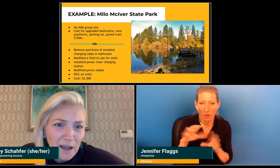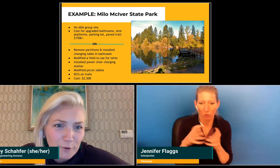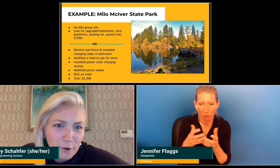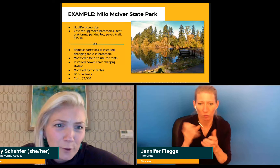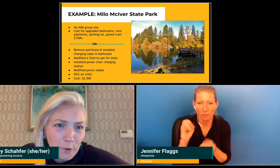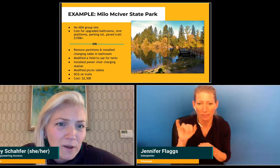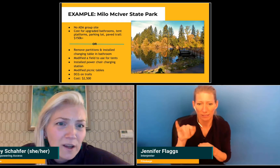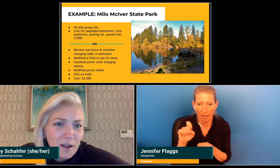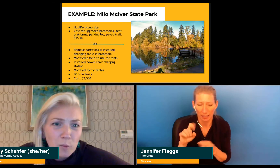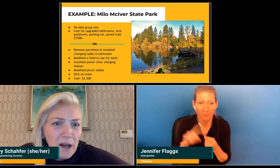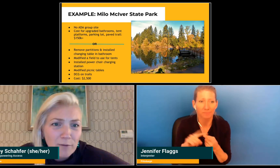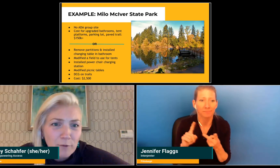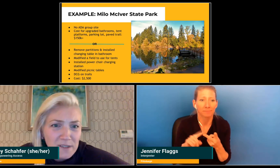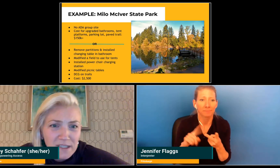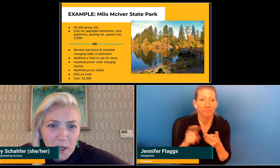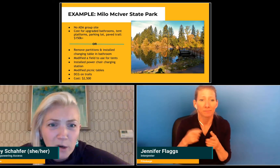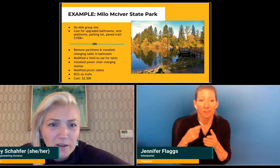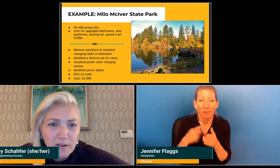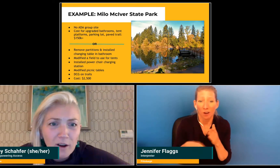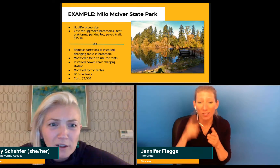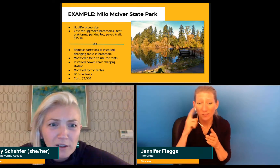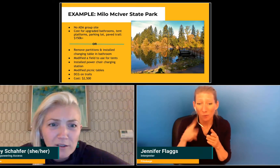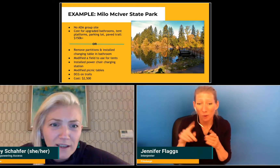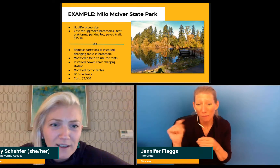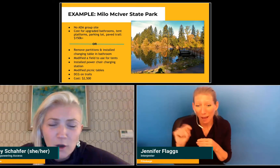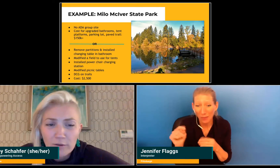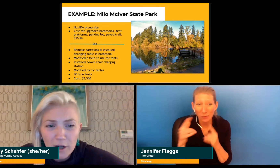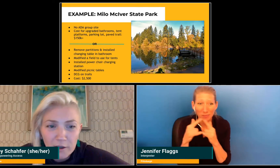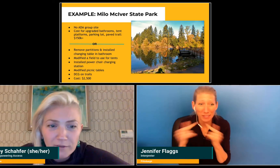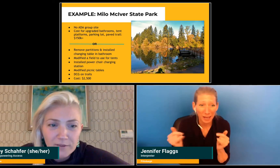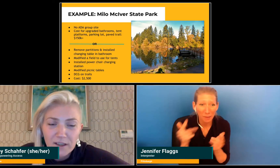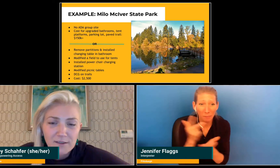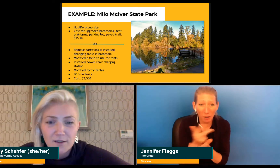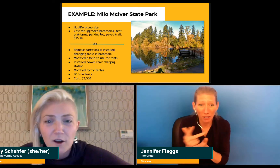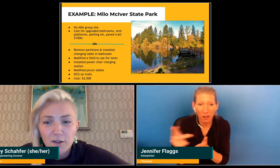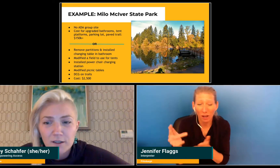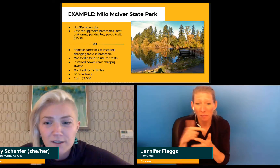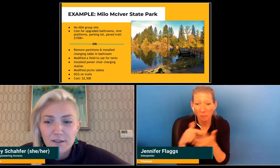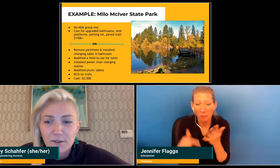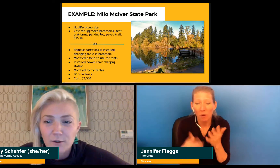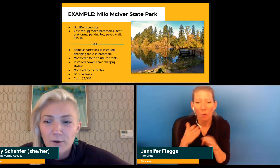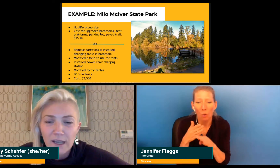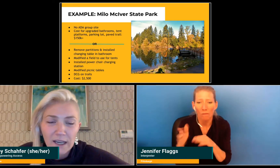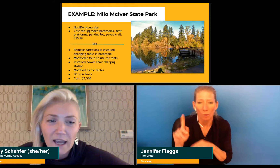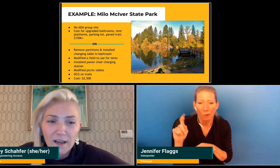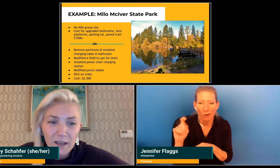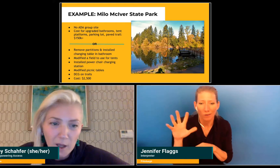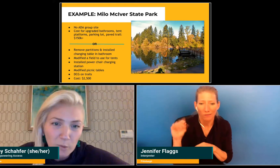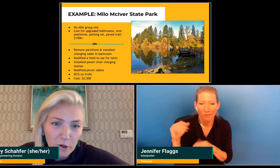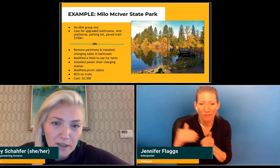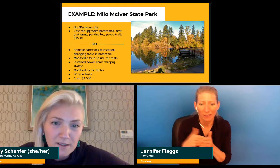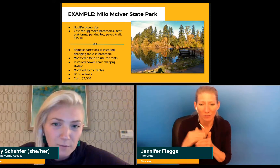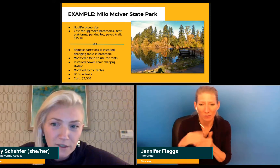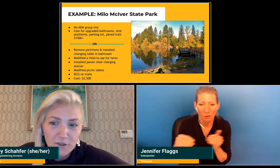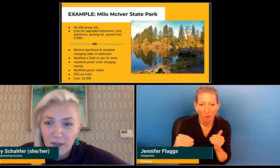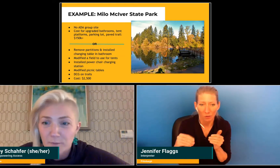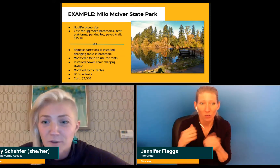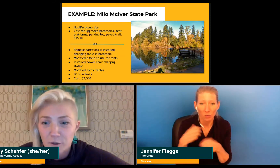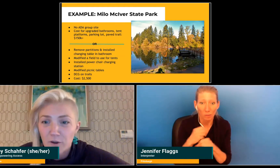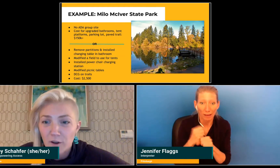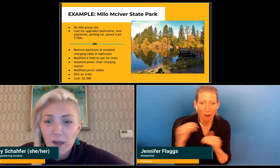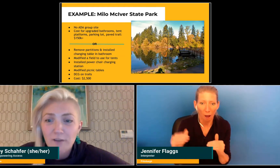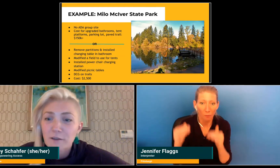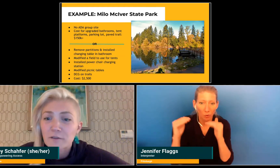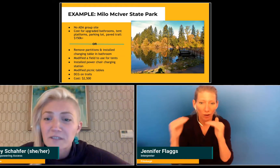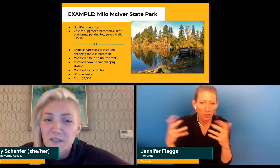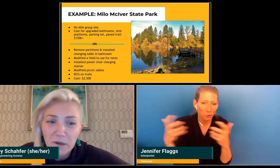of a bathroom, platforms, tent, parking lot, all of that is over $150,000 to do any ADA upgrades, which I'm